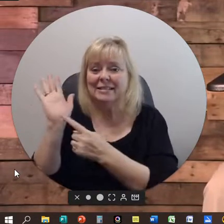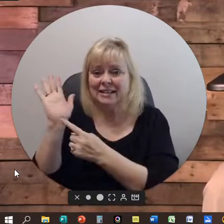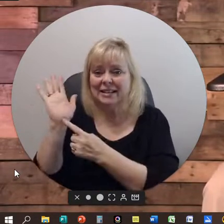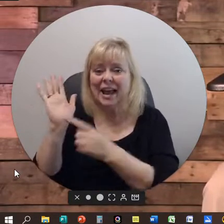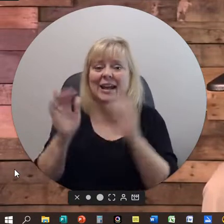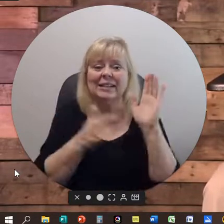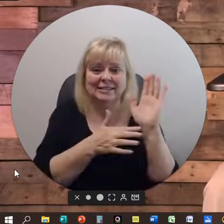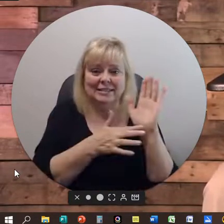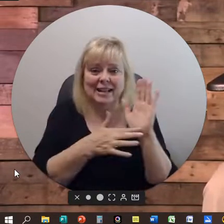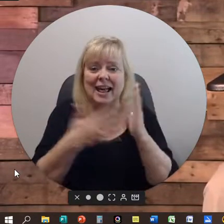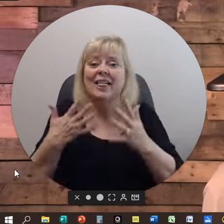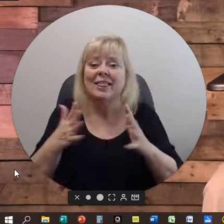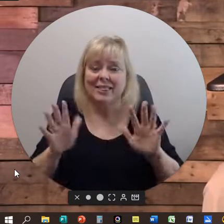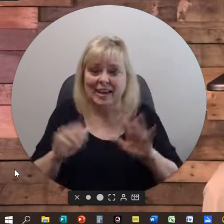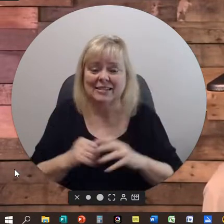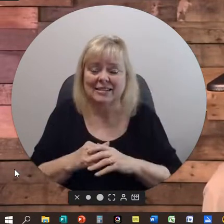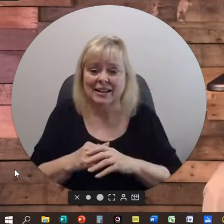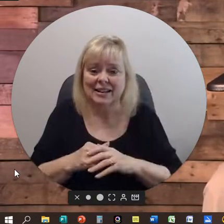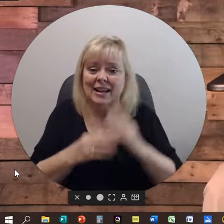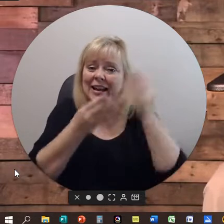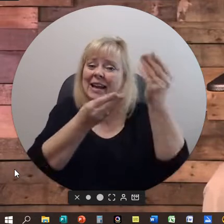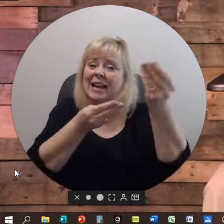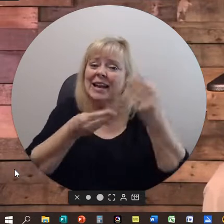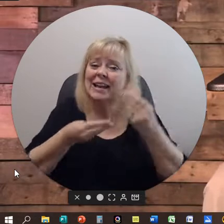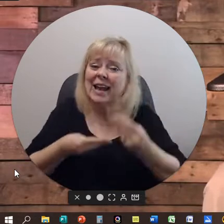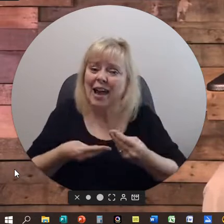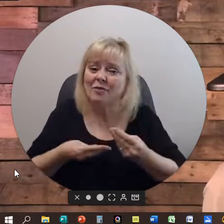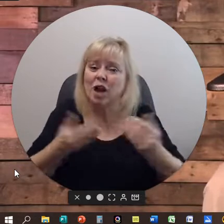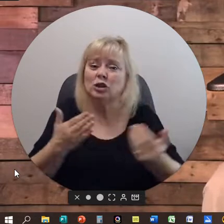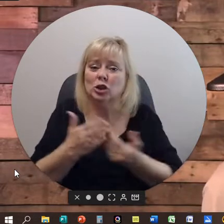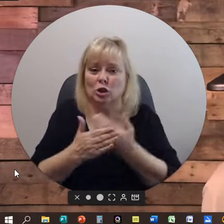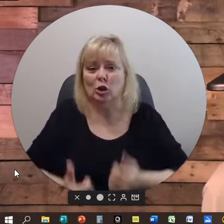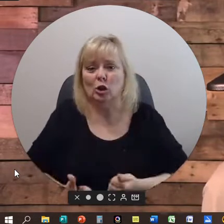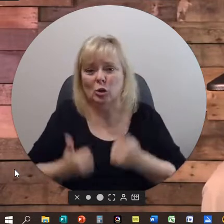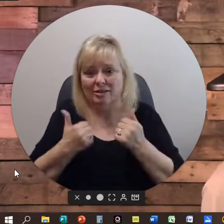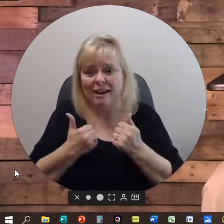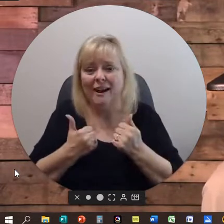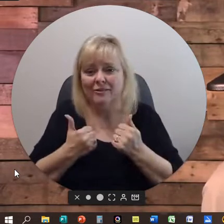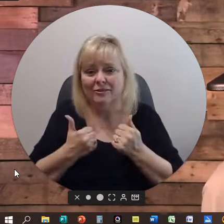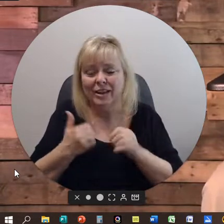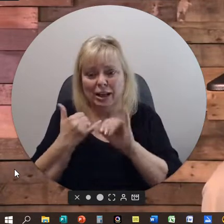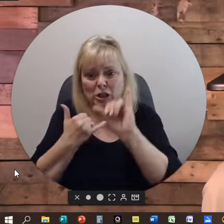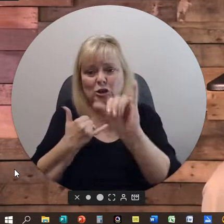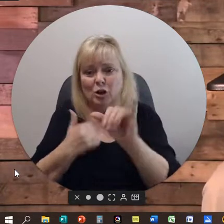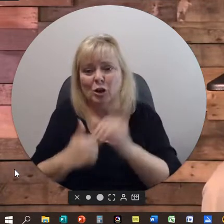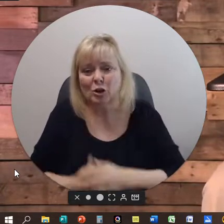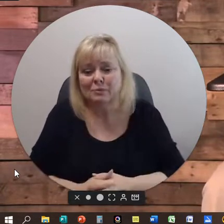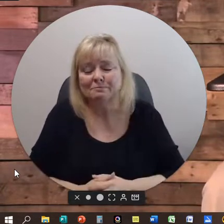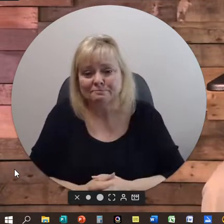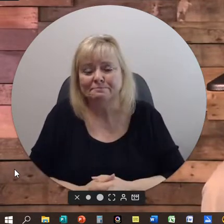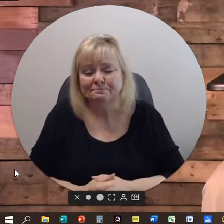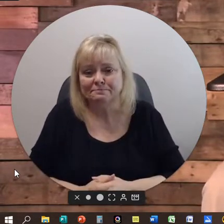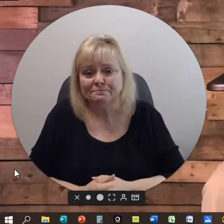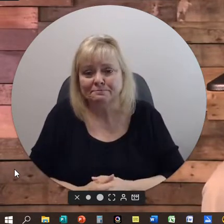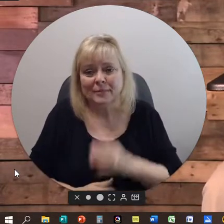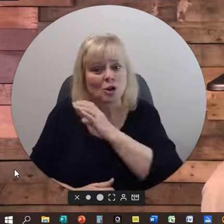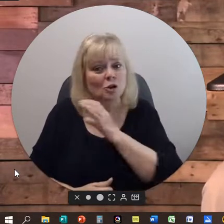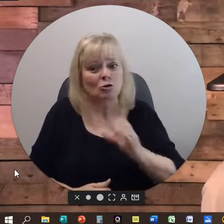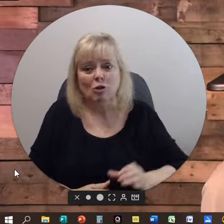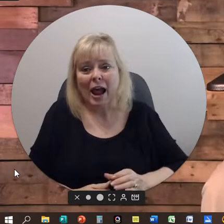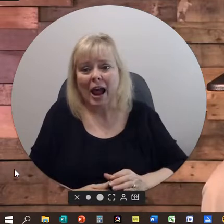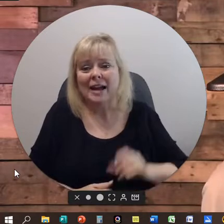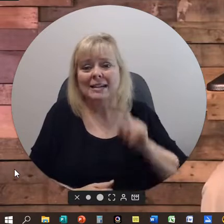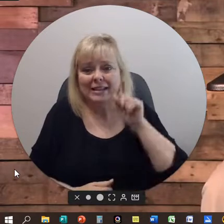all of us, that we may have life new and life eternal. Christ is the original wounded